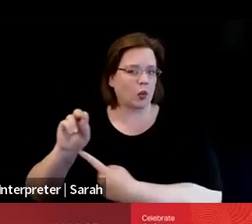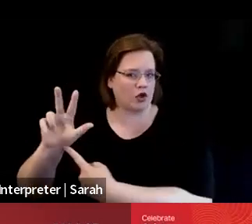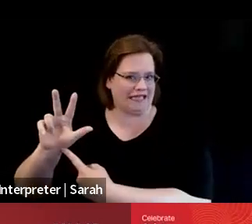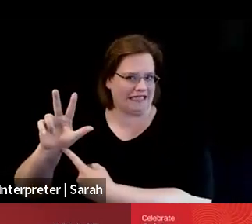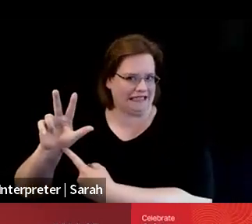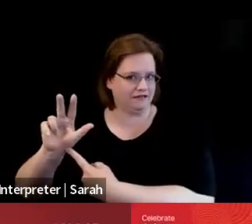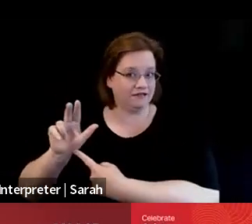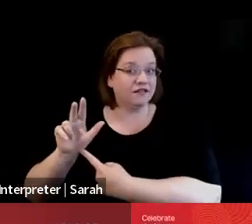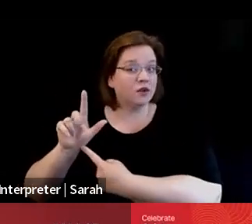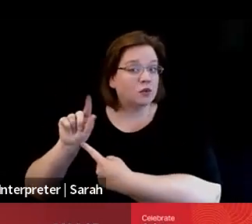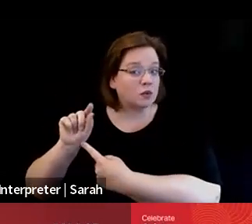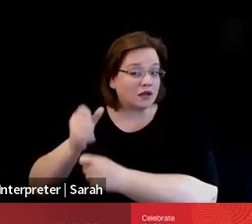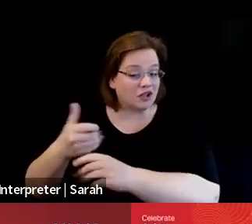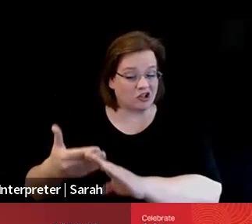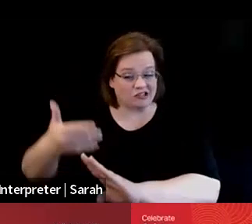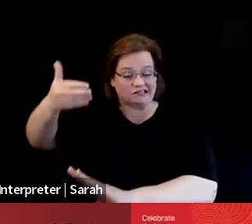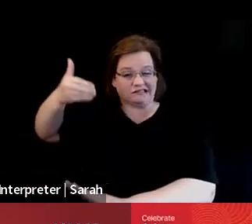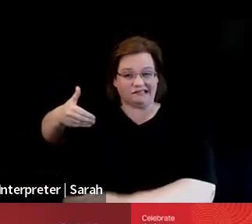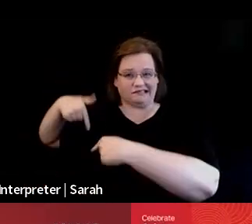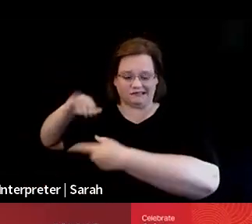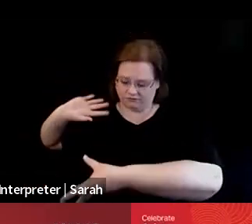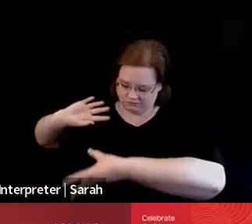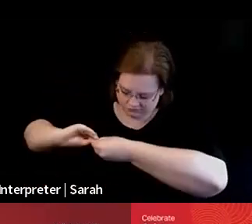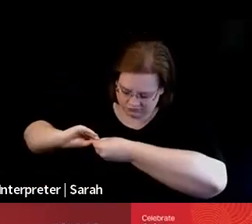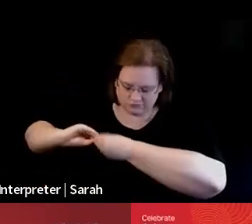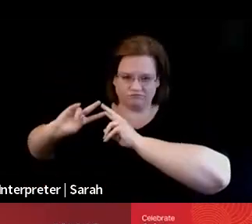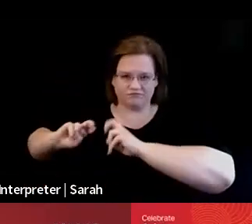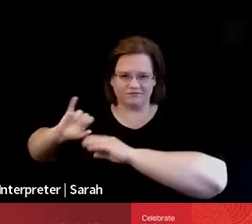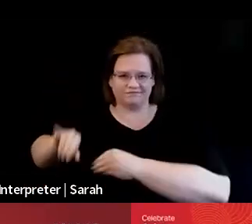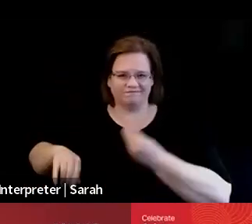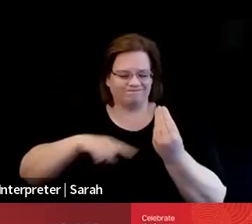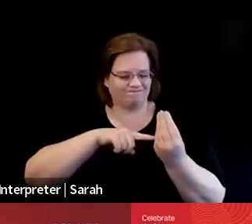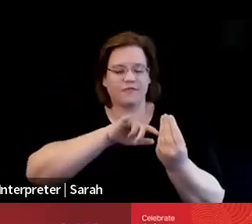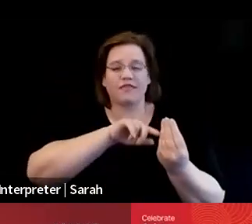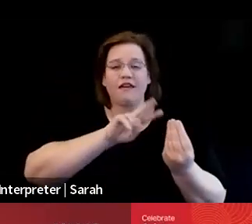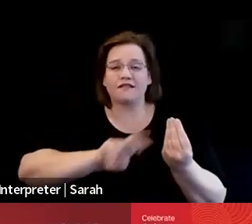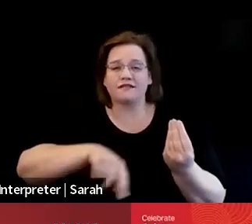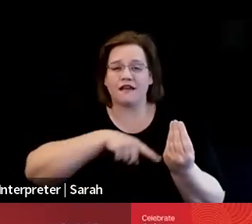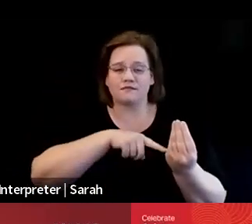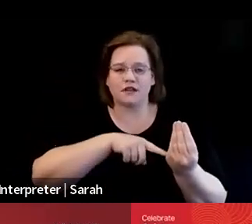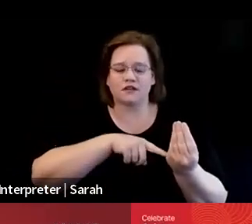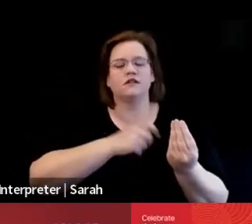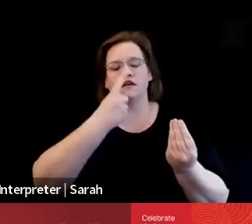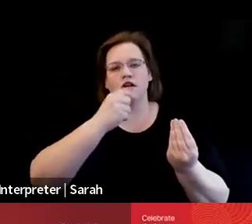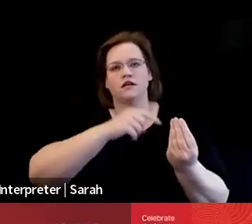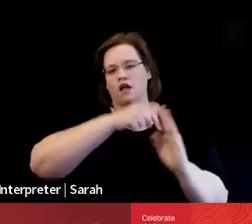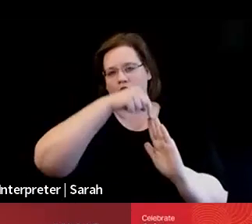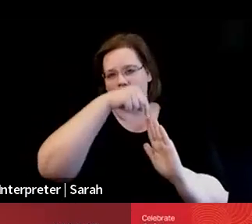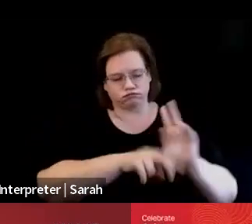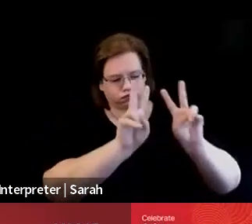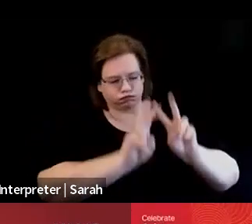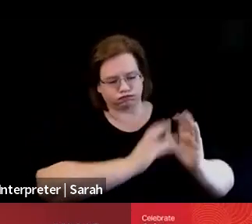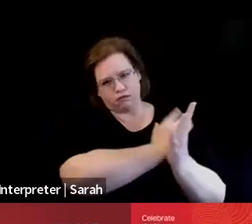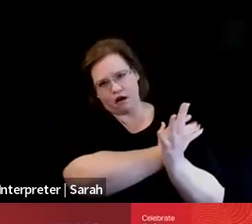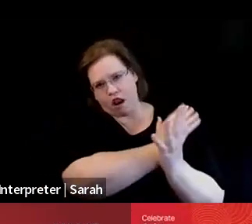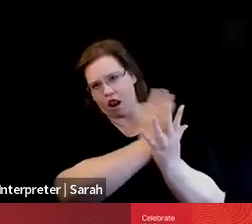20 years old. But in that assessment, you know, it's a larger assessment of literacy on a